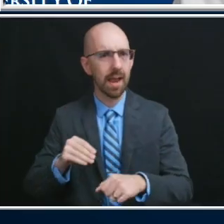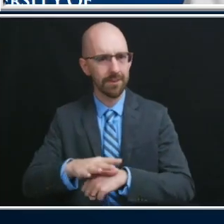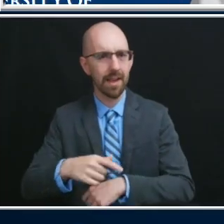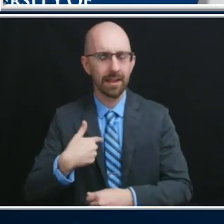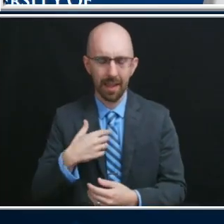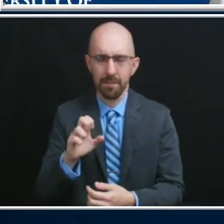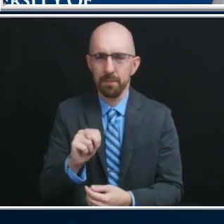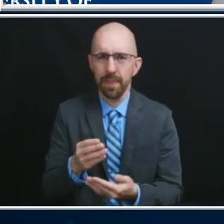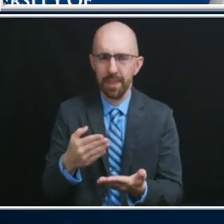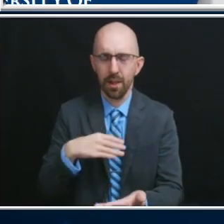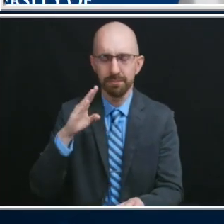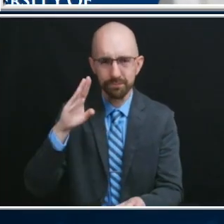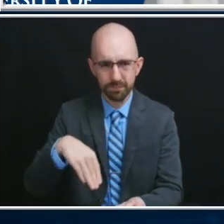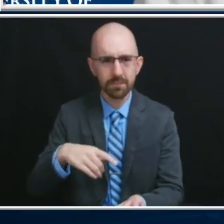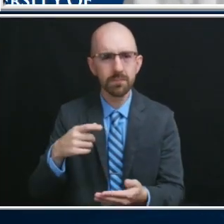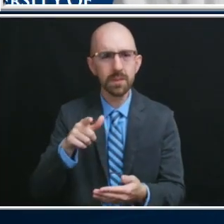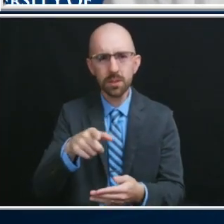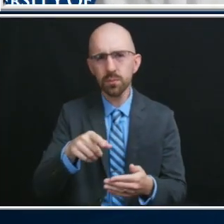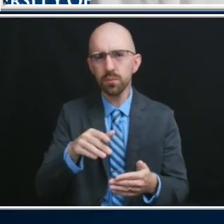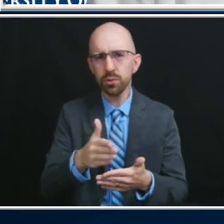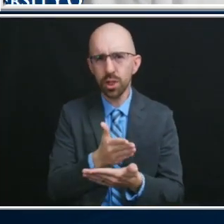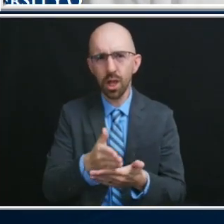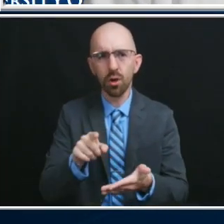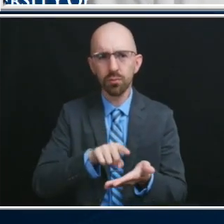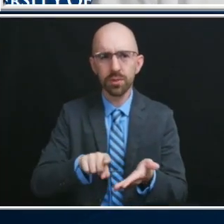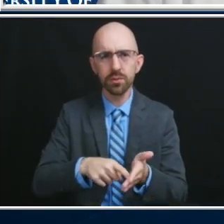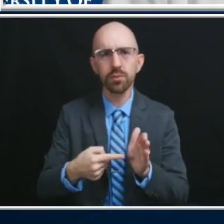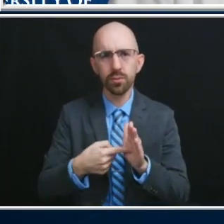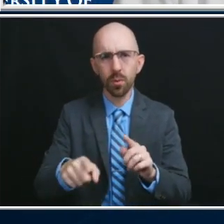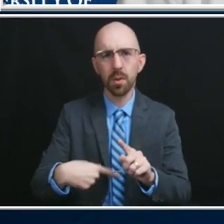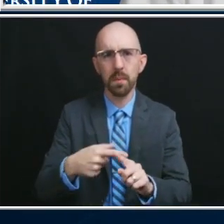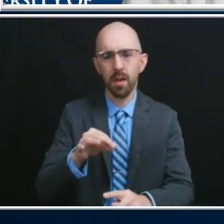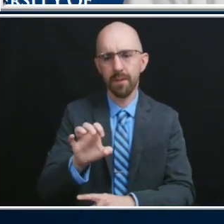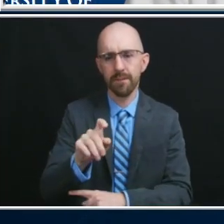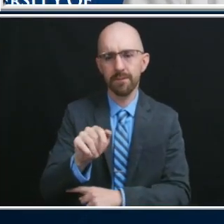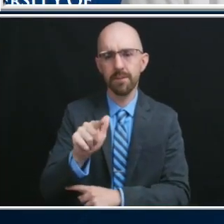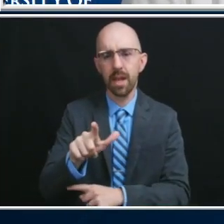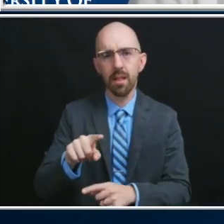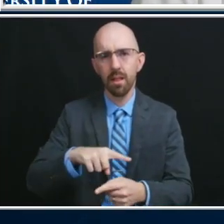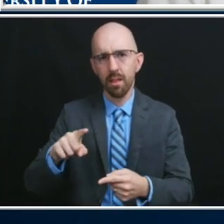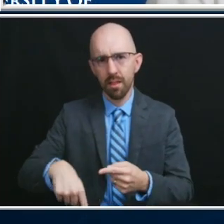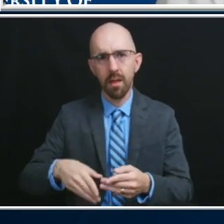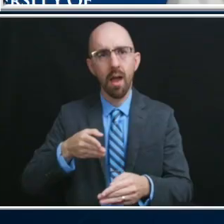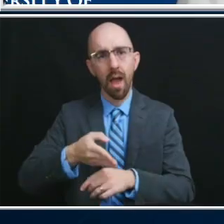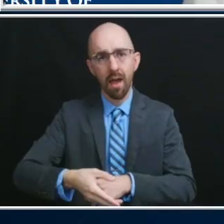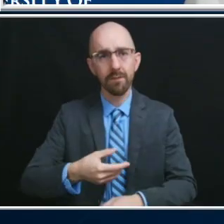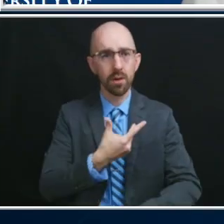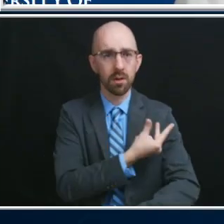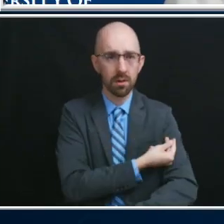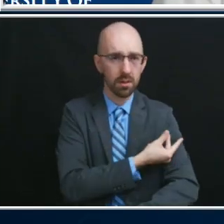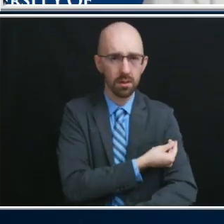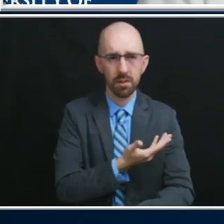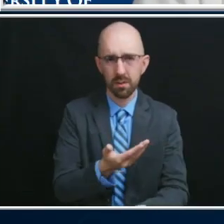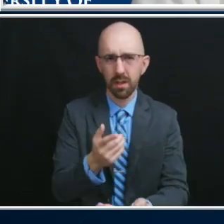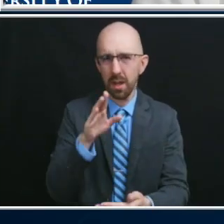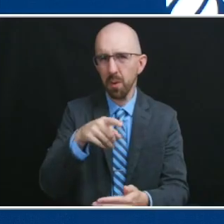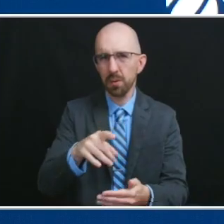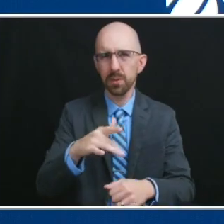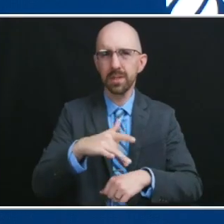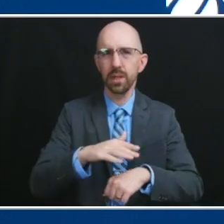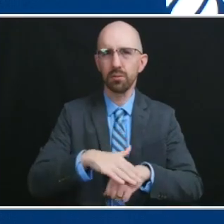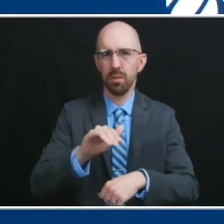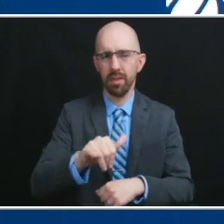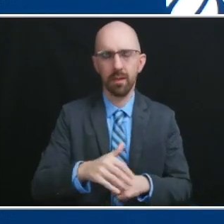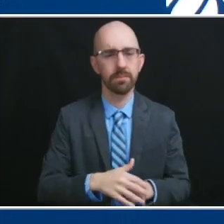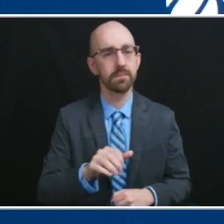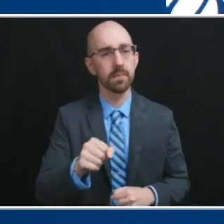you share what research shows about fetal outcomes after COVID vaccination? I know you kind of touched on that. Yeah, and so we'd like to